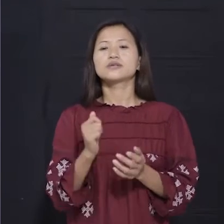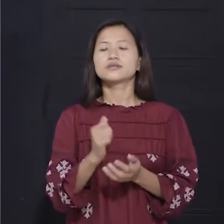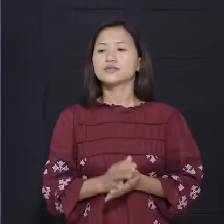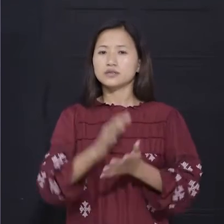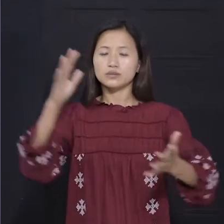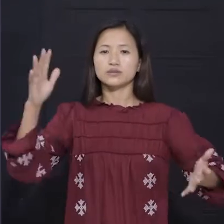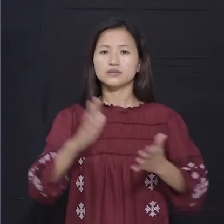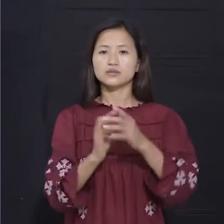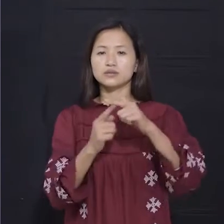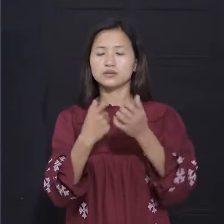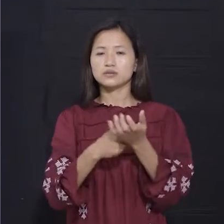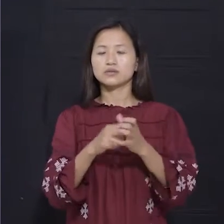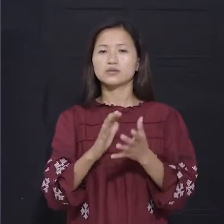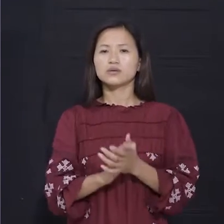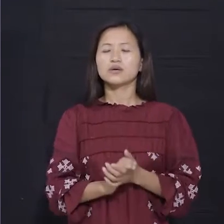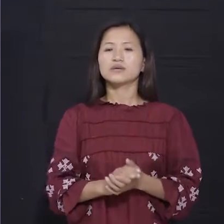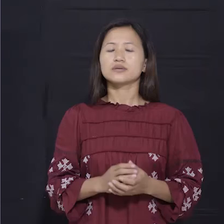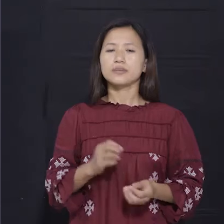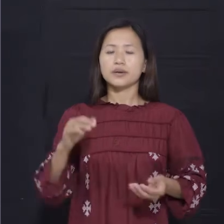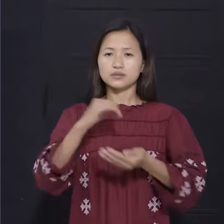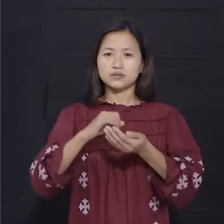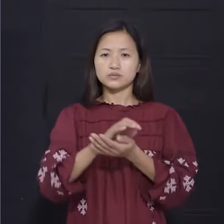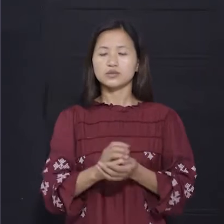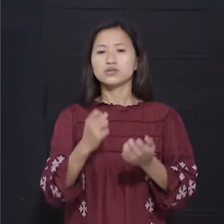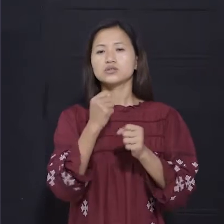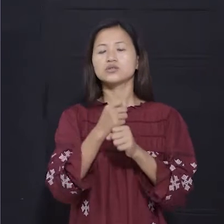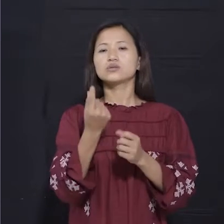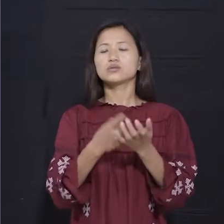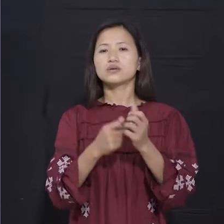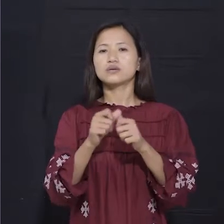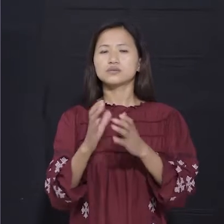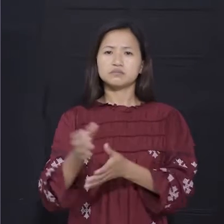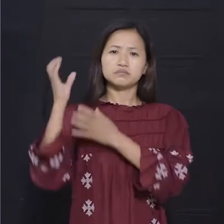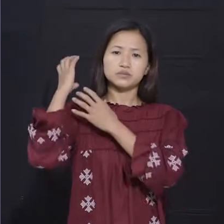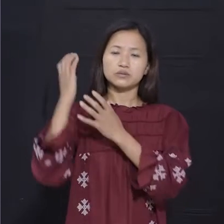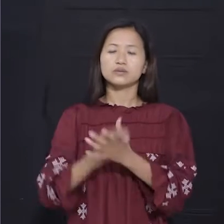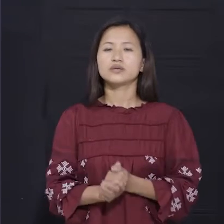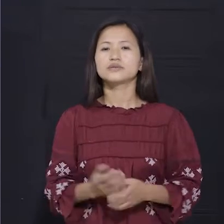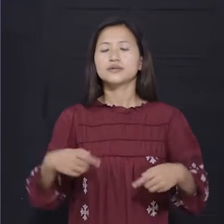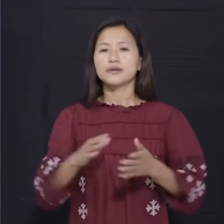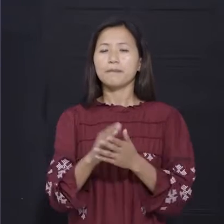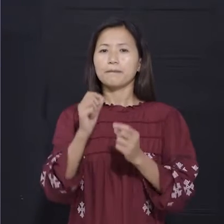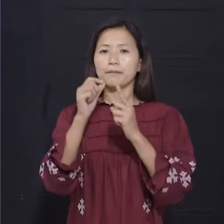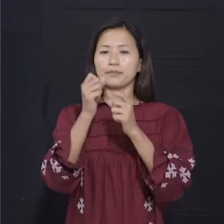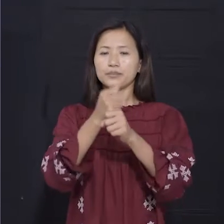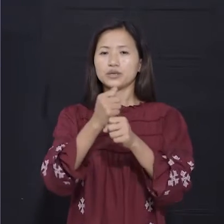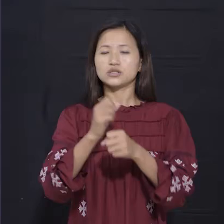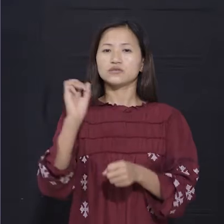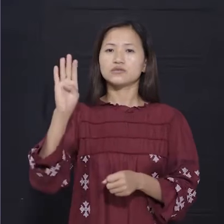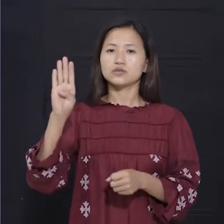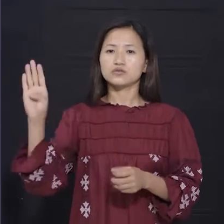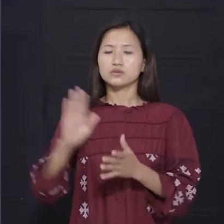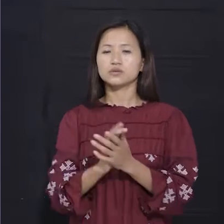territory. He annexed Gujarat. He also annexed some other states, which you can find in page number 44 towards your left hand side. You